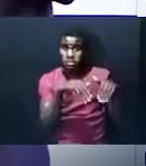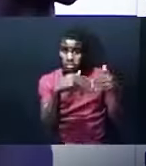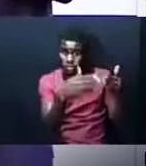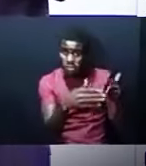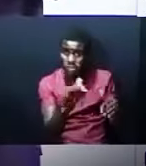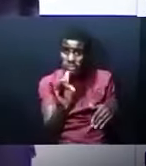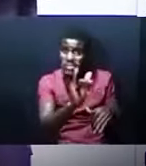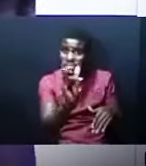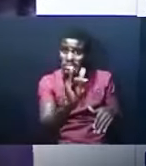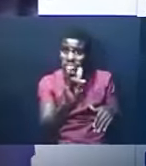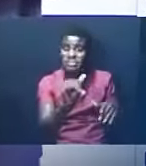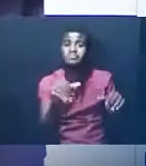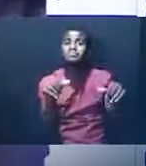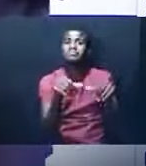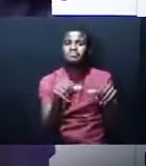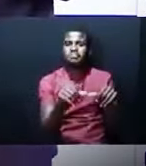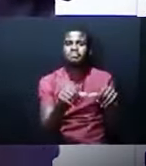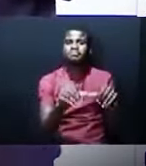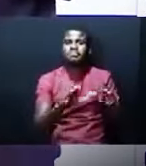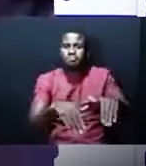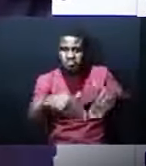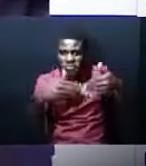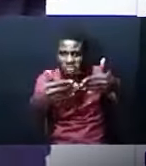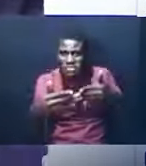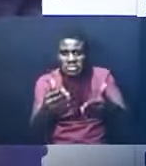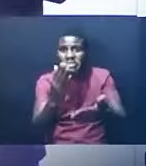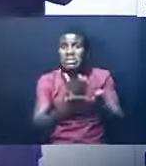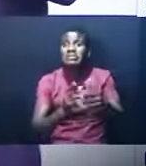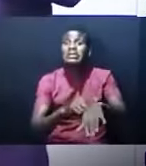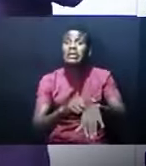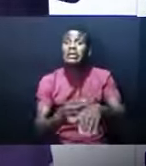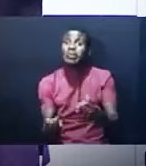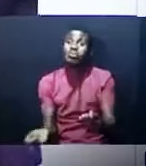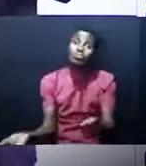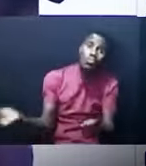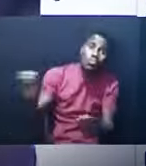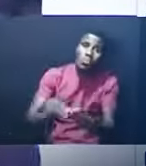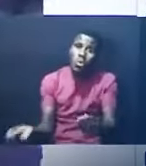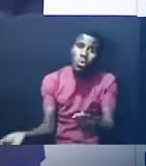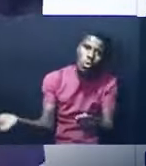be measured to you and even more.